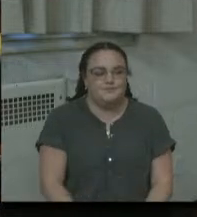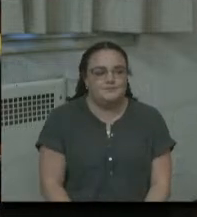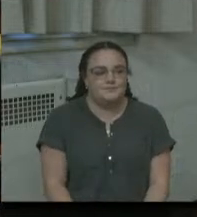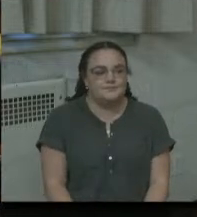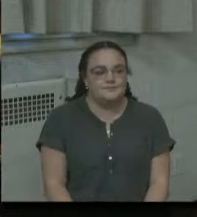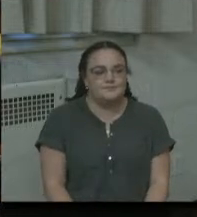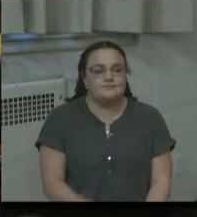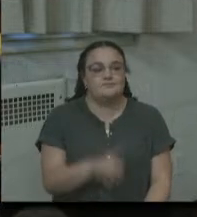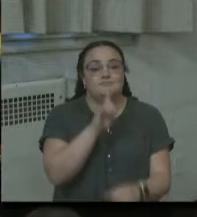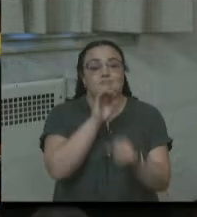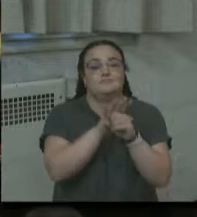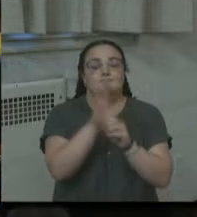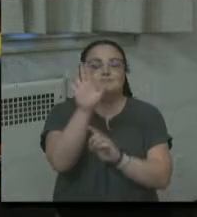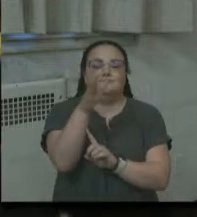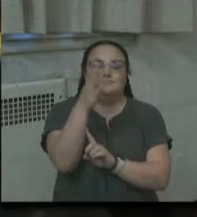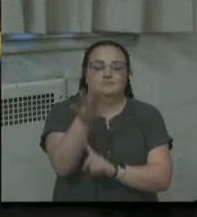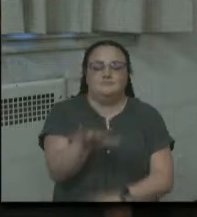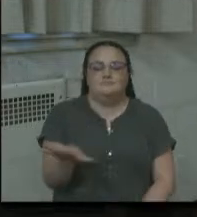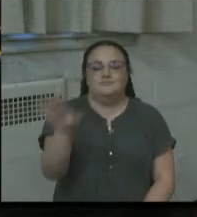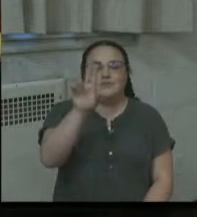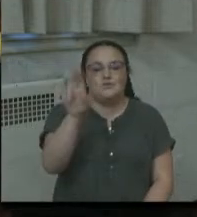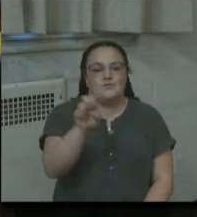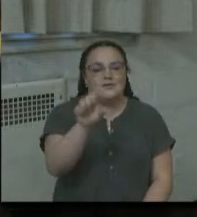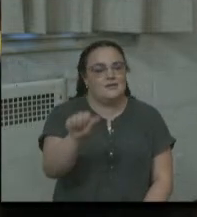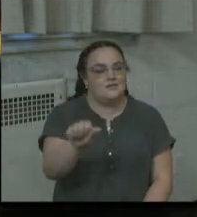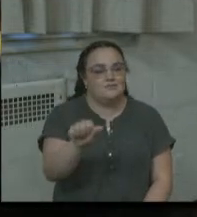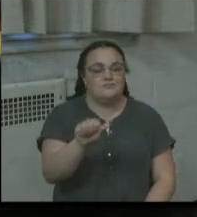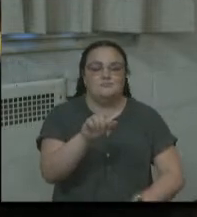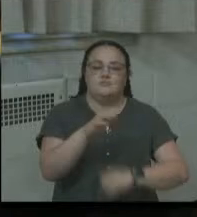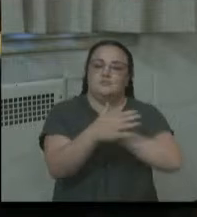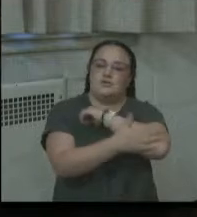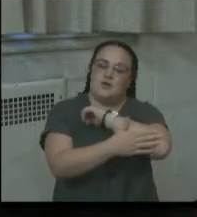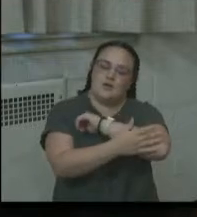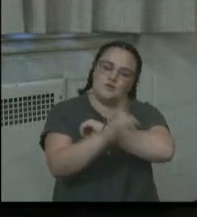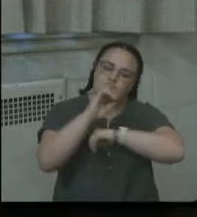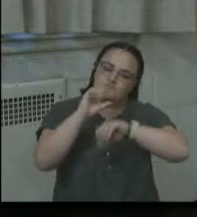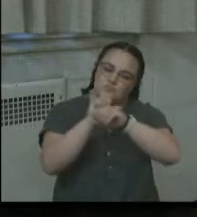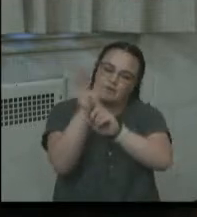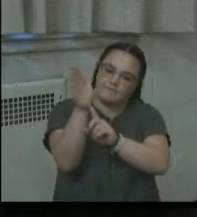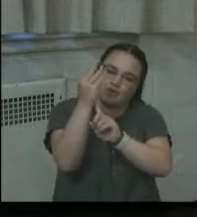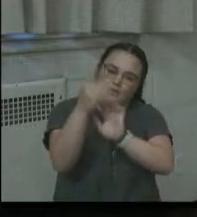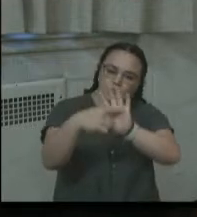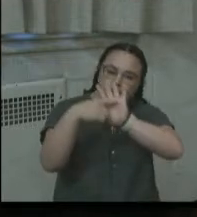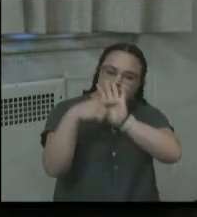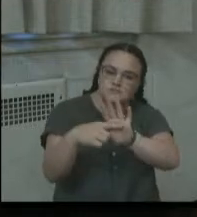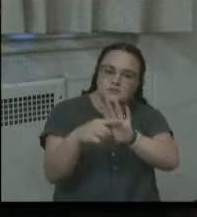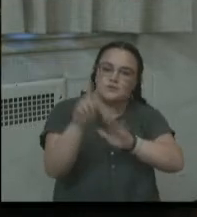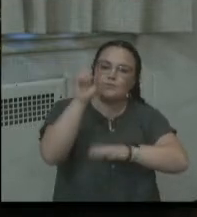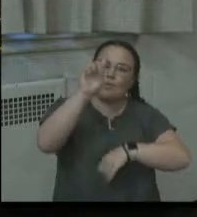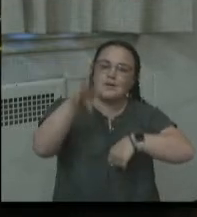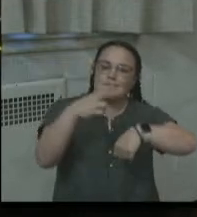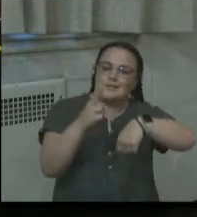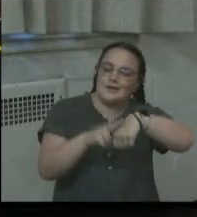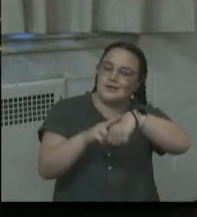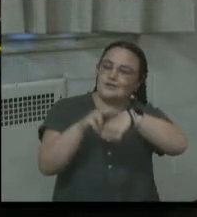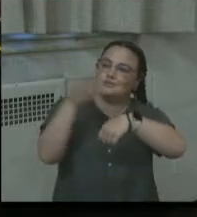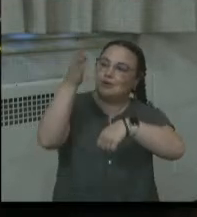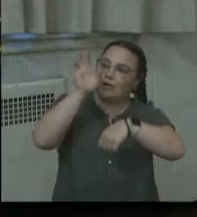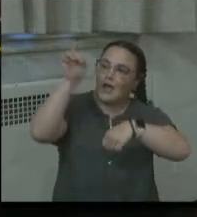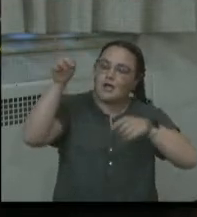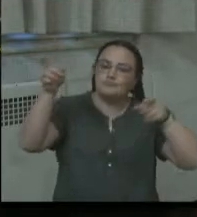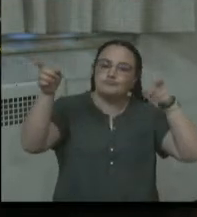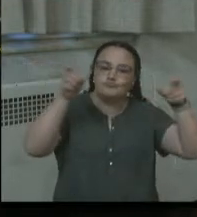To the flag of the United States of America and to the republic for which it stands, one nation, under